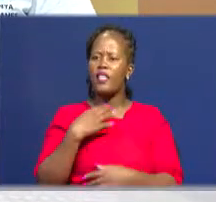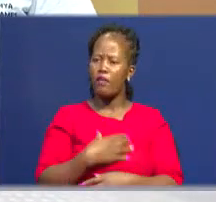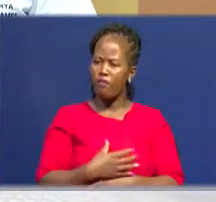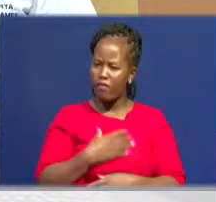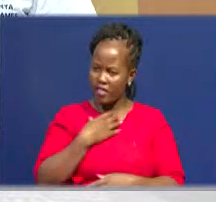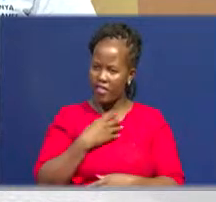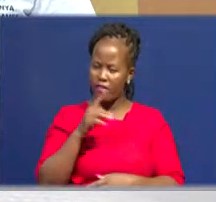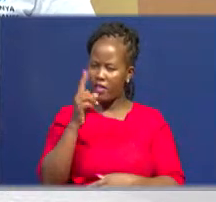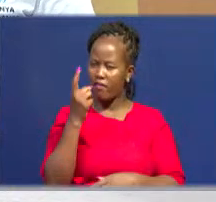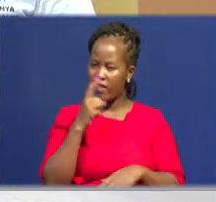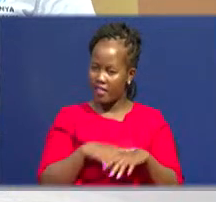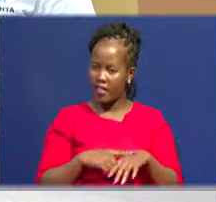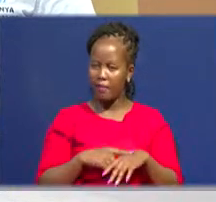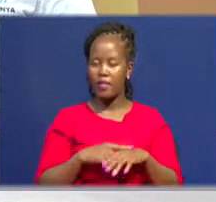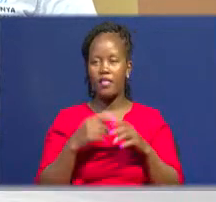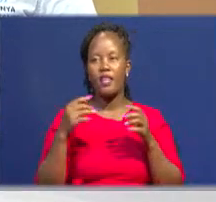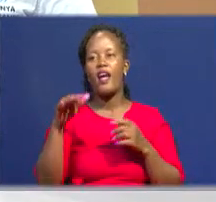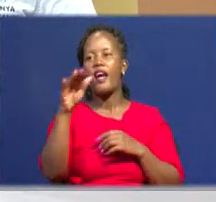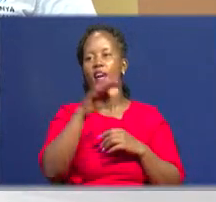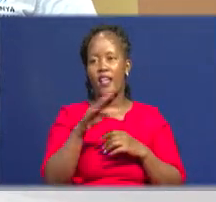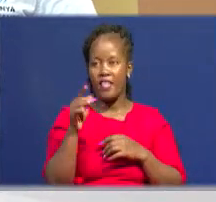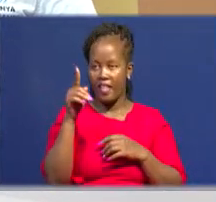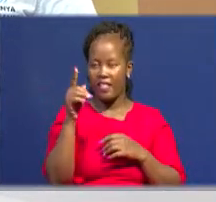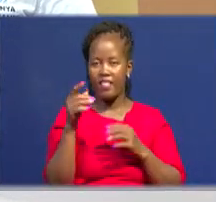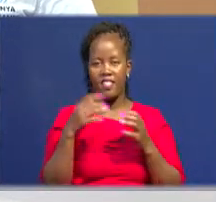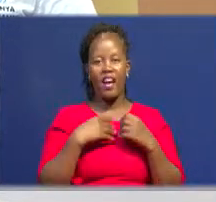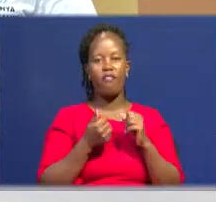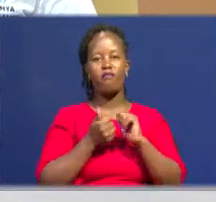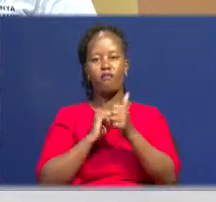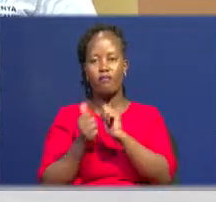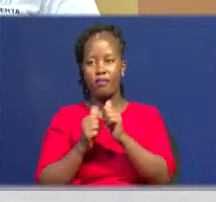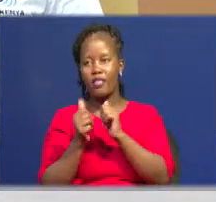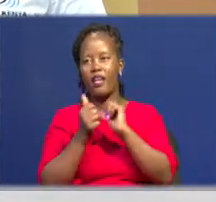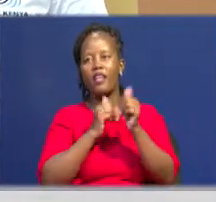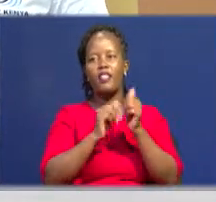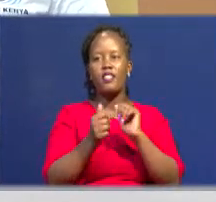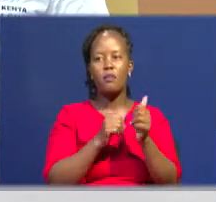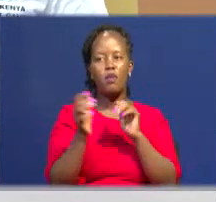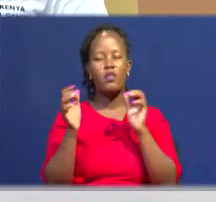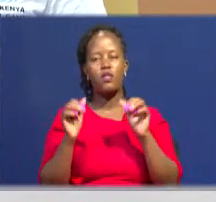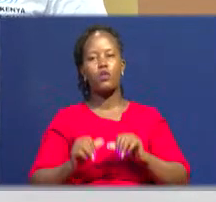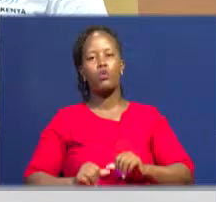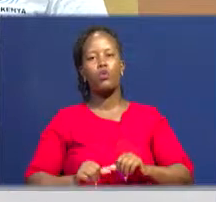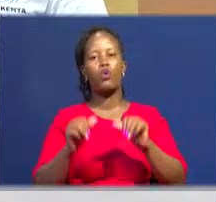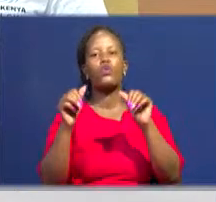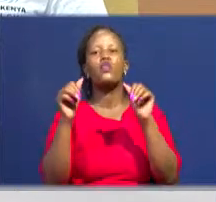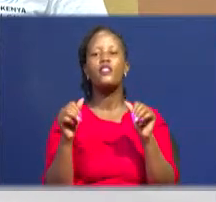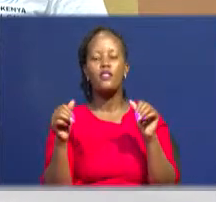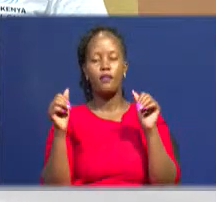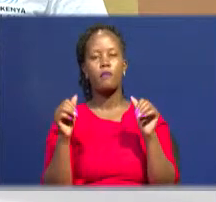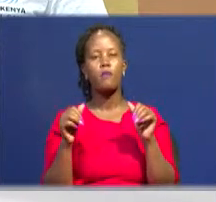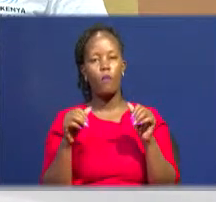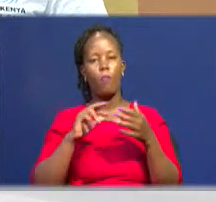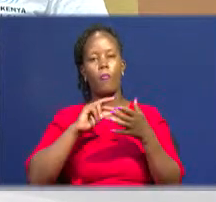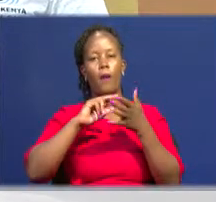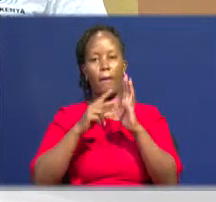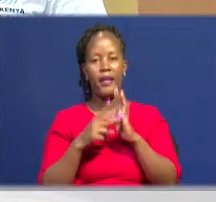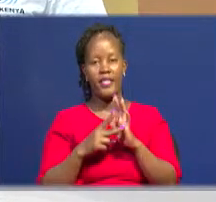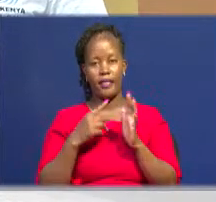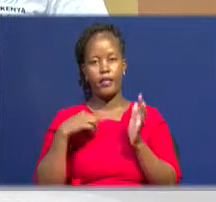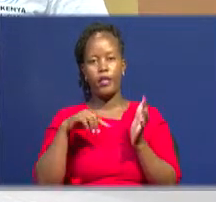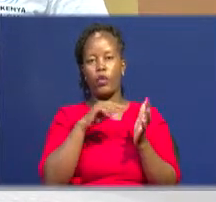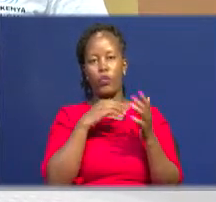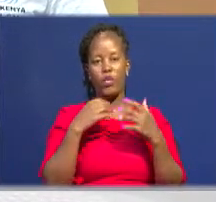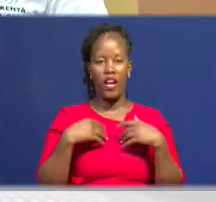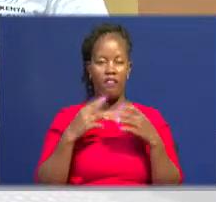to do. So it already has the space, sports already takes place there. Mm-hmm. So we've been able to be